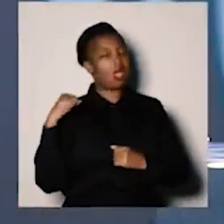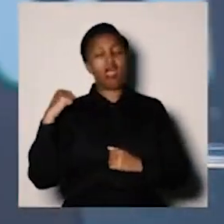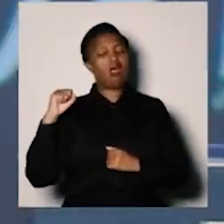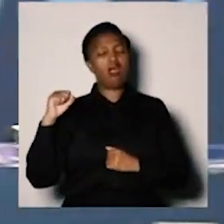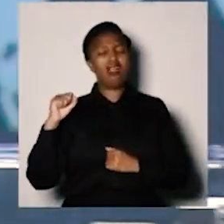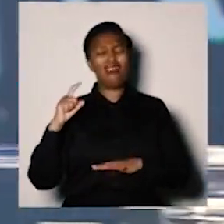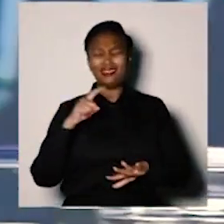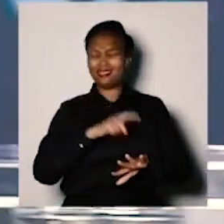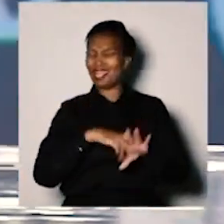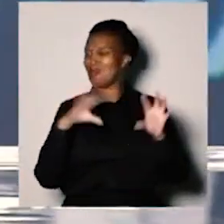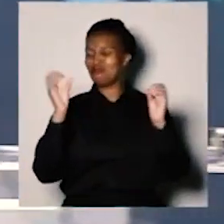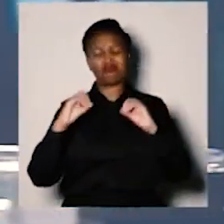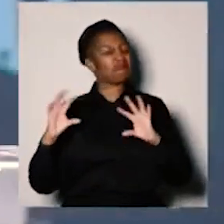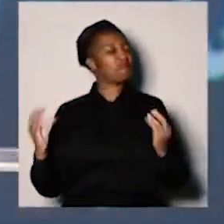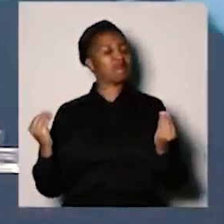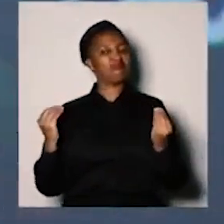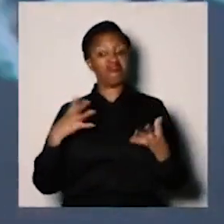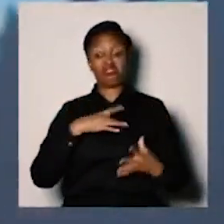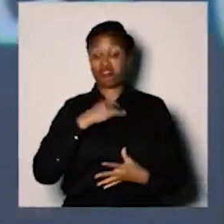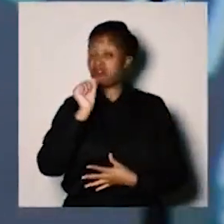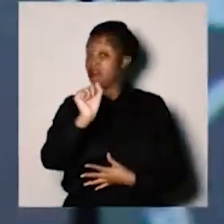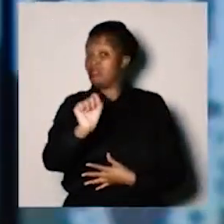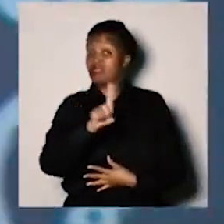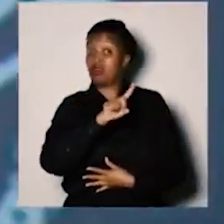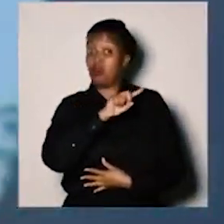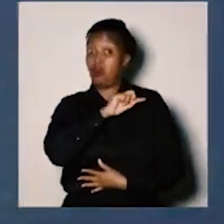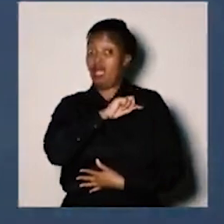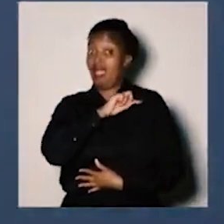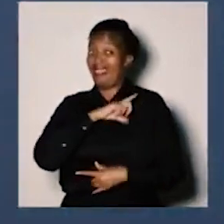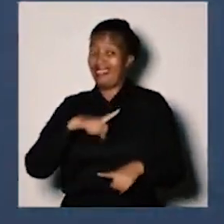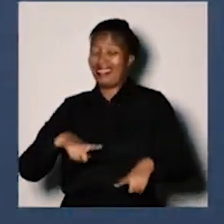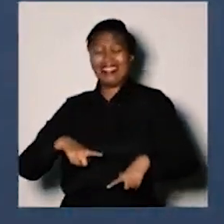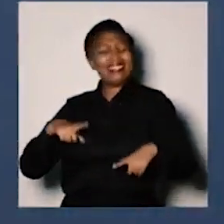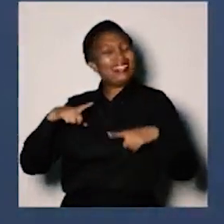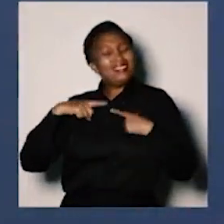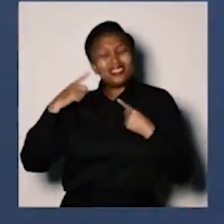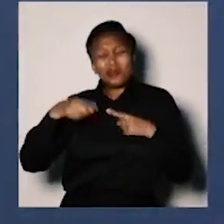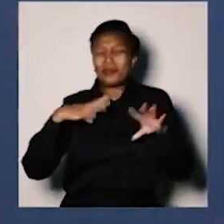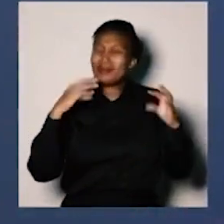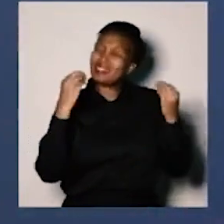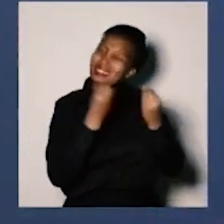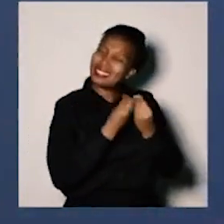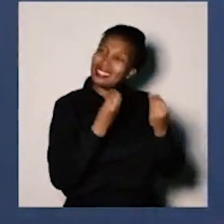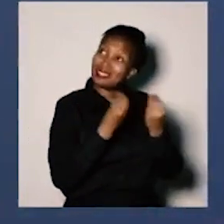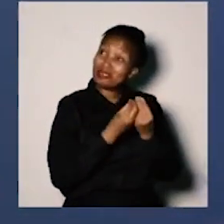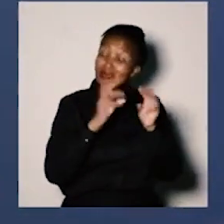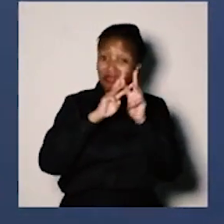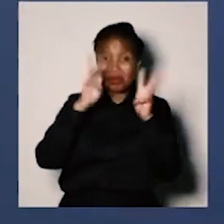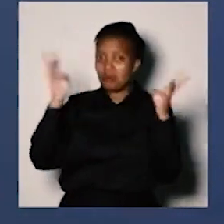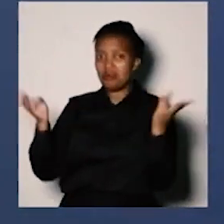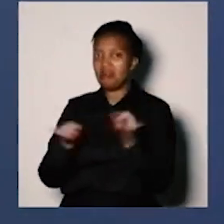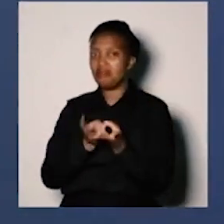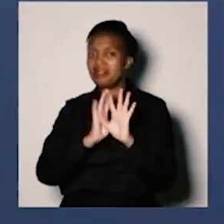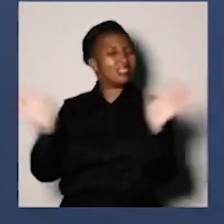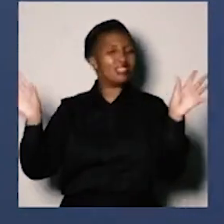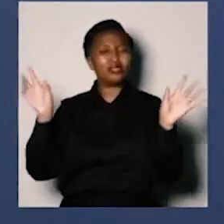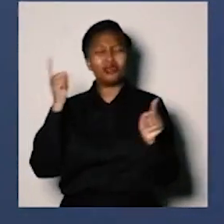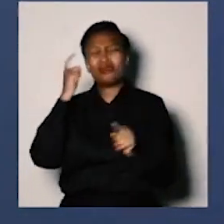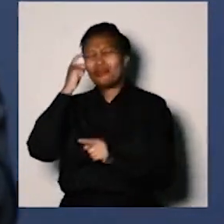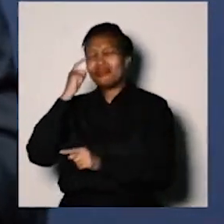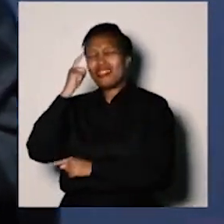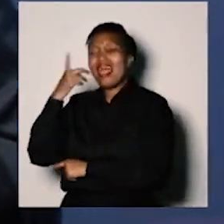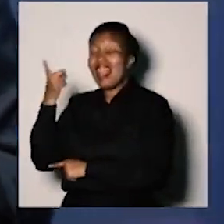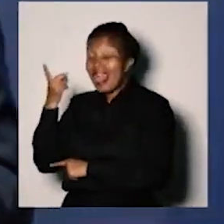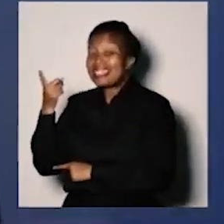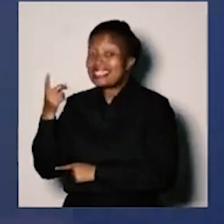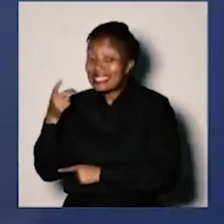no time for their soul. Because to them, life is about the things of the world. They don't realize there